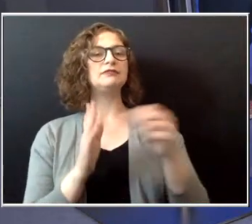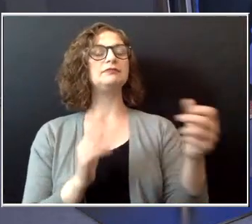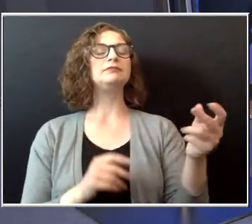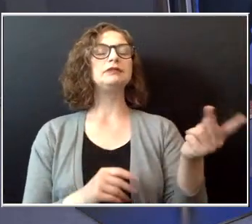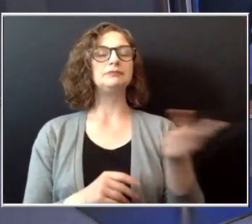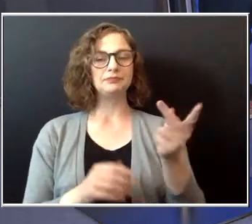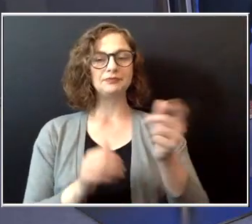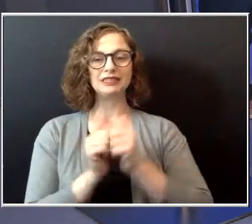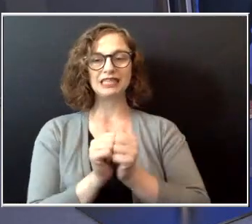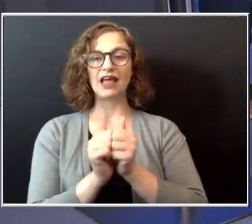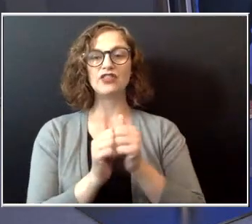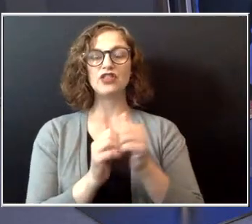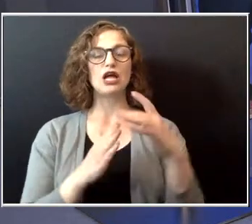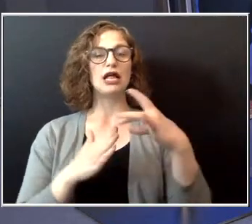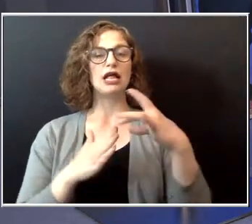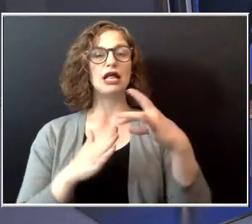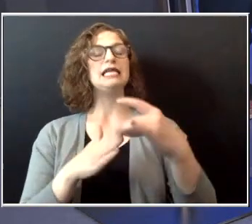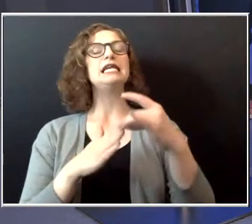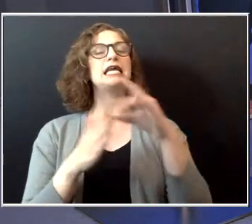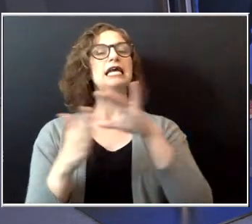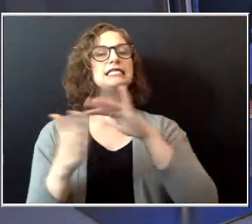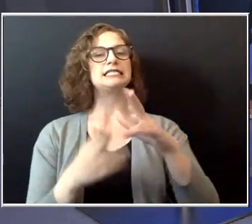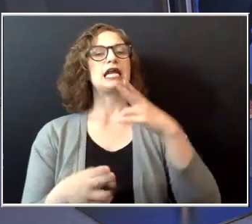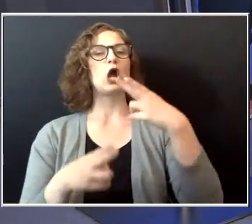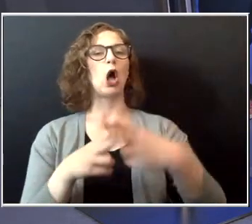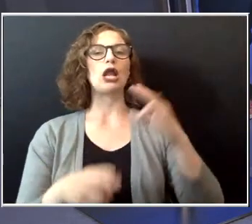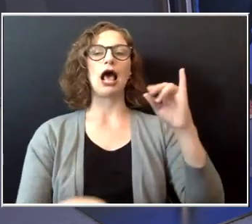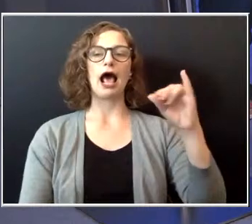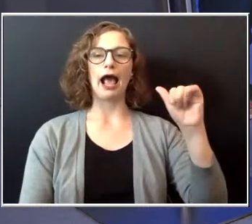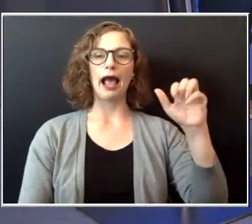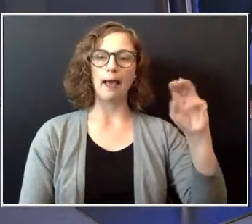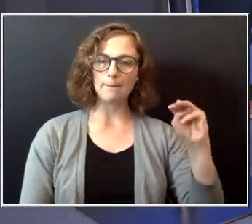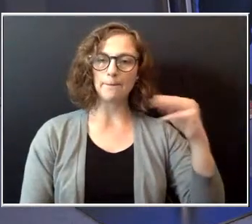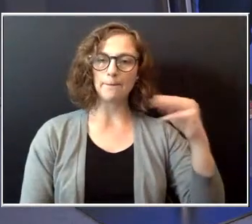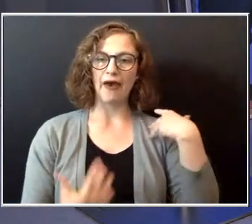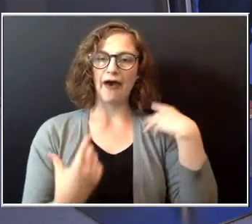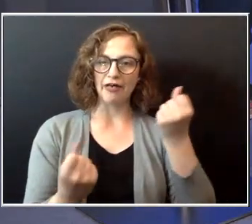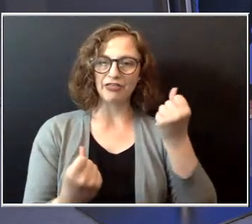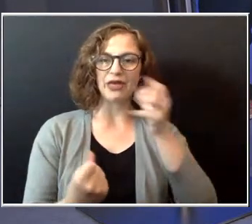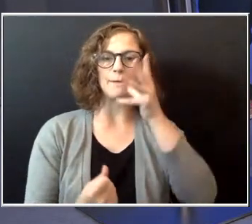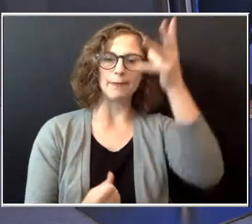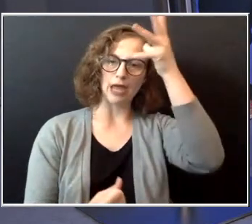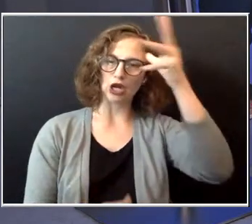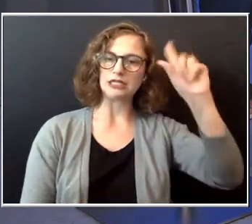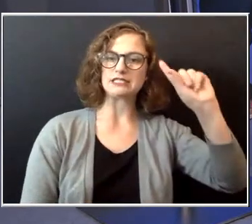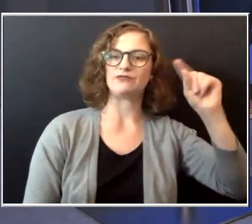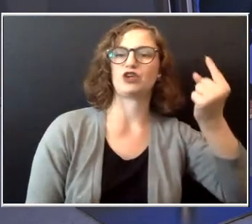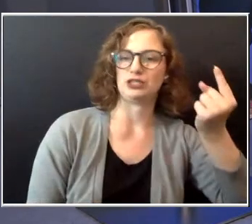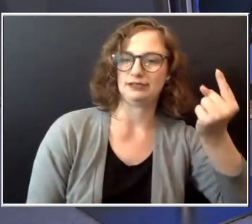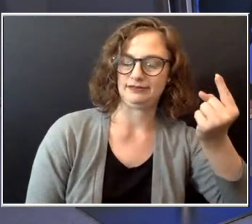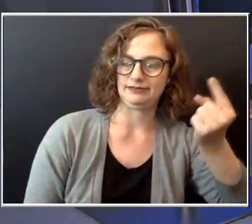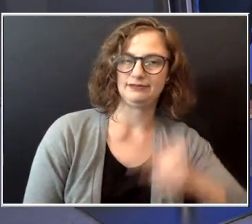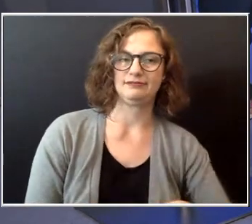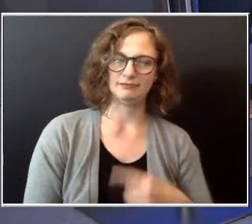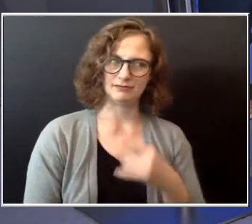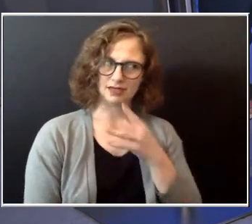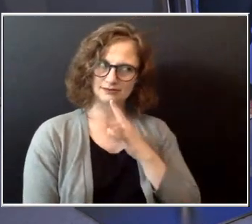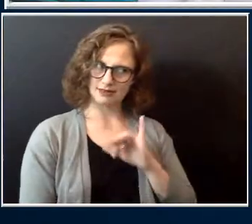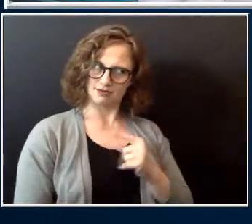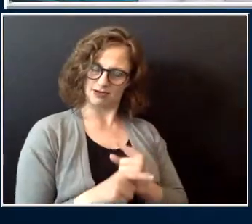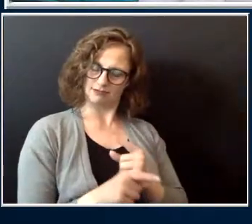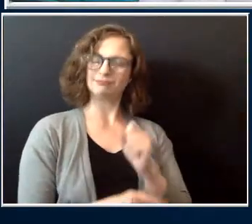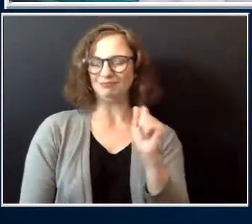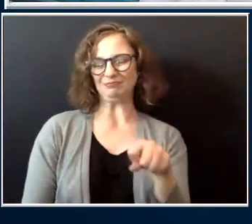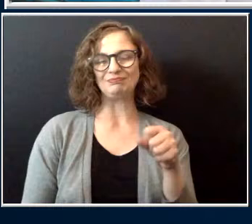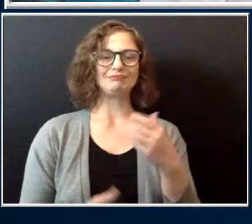Am Healthy Parents First. Okay, did I say that right? Yes. I Am Healthy Parents First? Mm-hmm. All right. Glad you guys are both here. Thank you for being here. Yep. All right, in a few minutes,